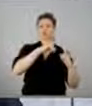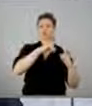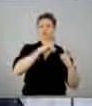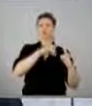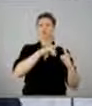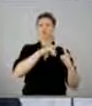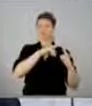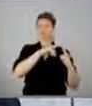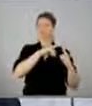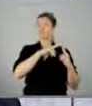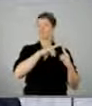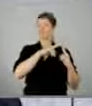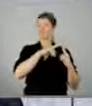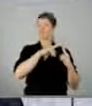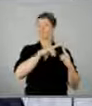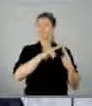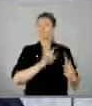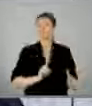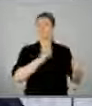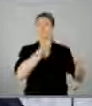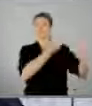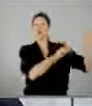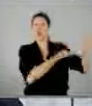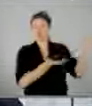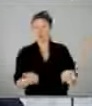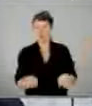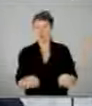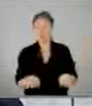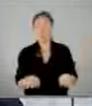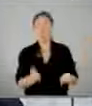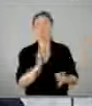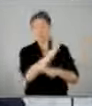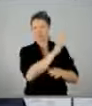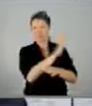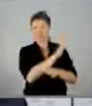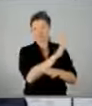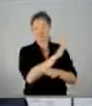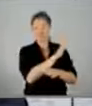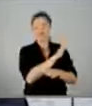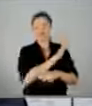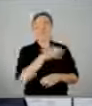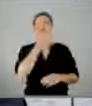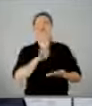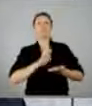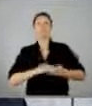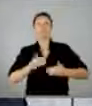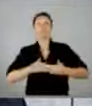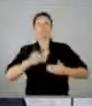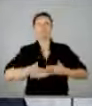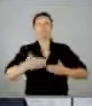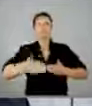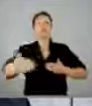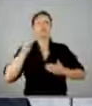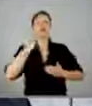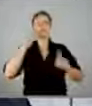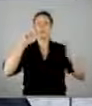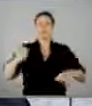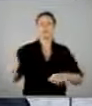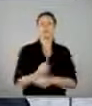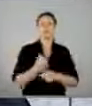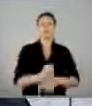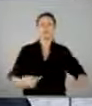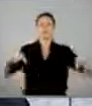available. Initial supply into Australia will be imported from overseas. And in the coming months, the AstraZeneca vaccine will be manufactured here